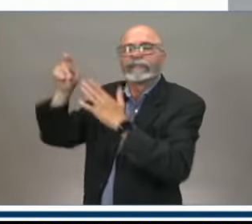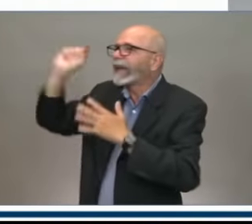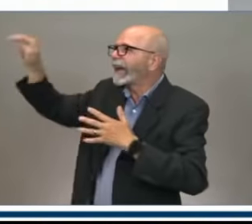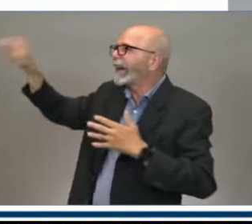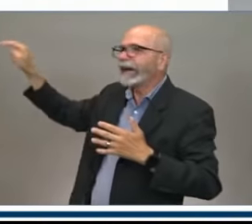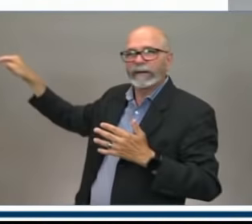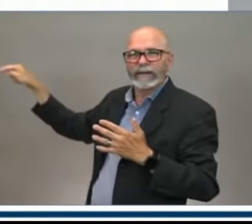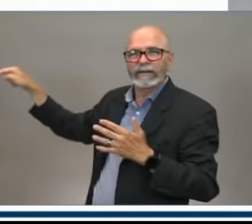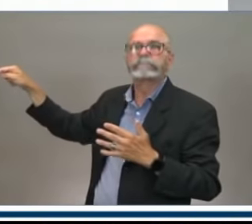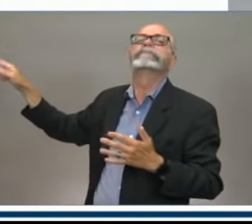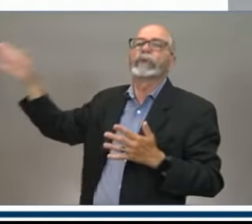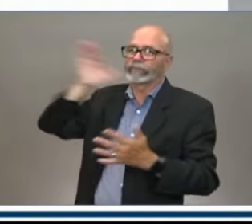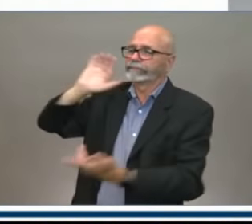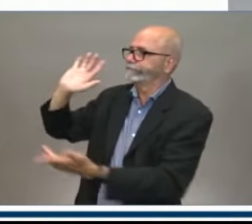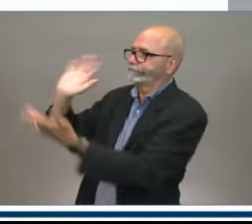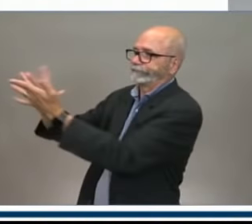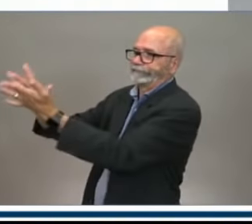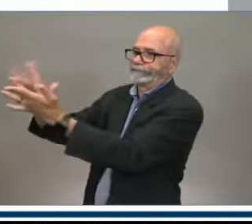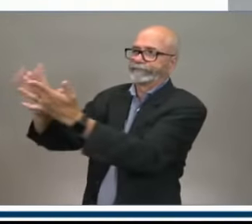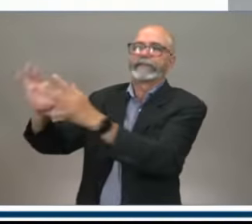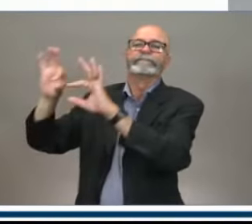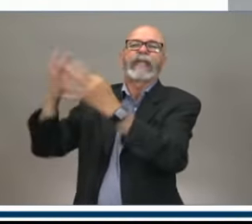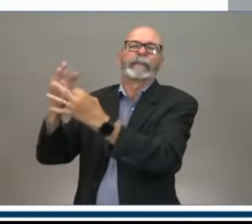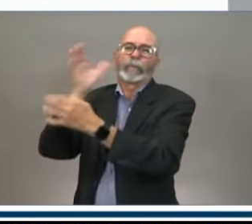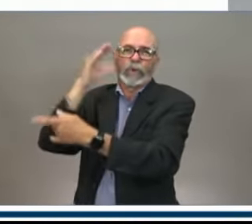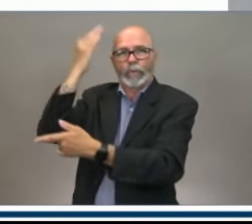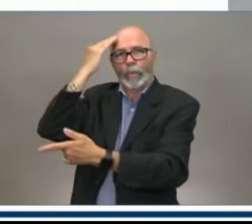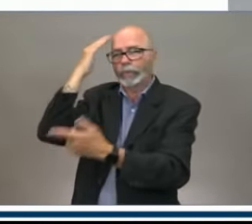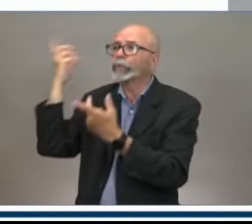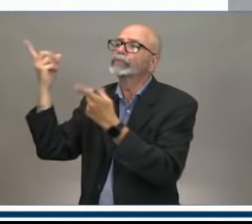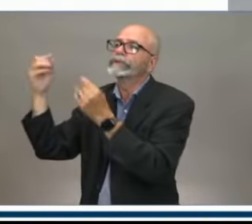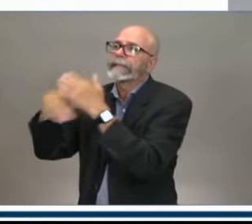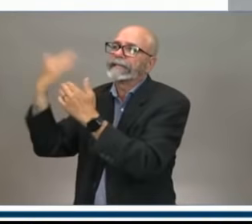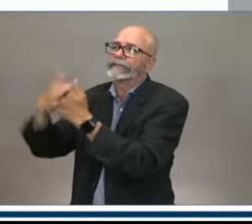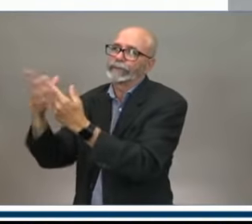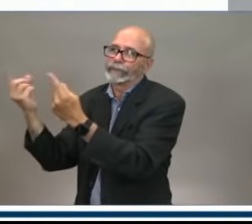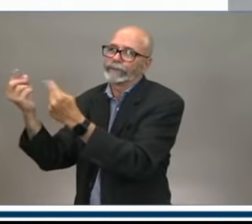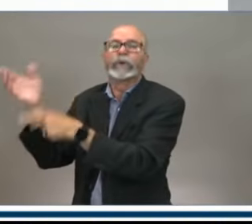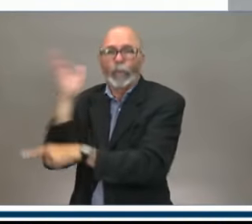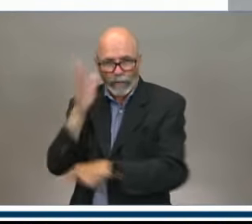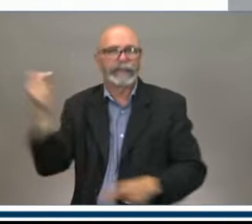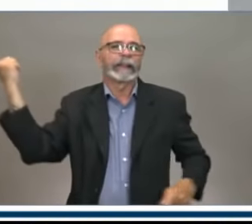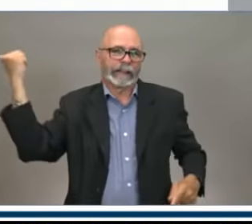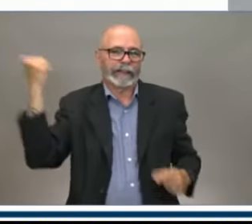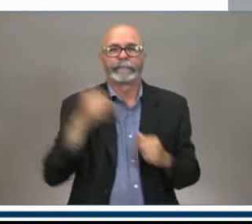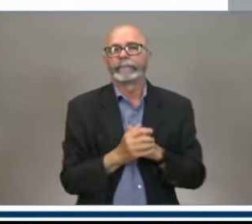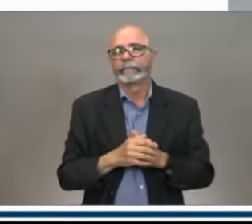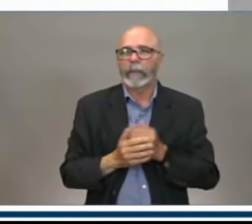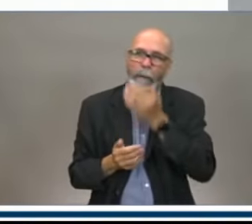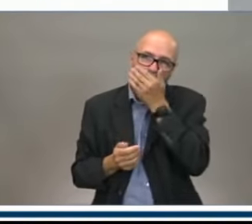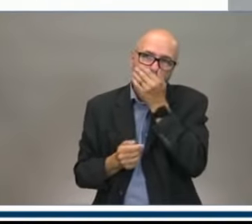about how to what are the steps to take to actually make an arrangement and have a specified, if you will, an